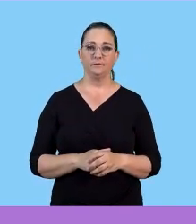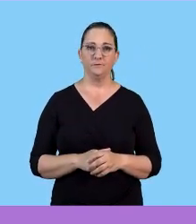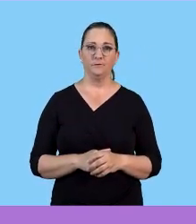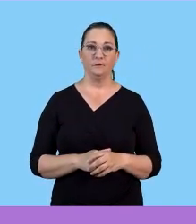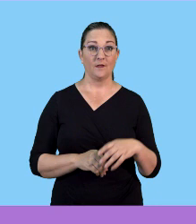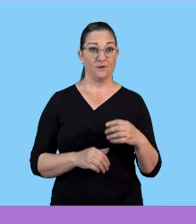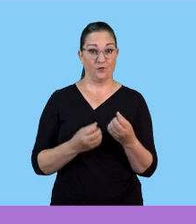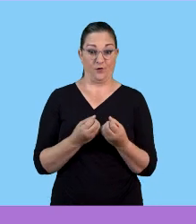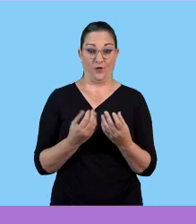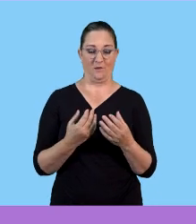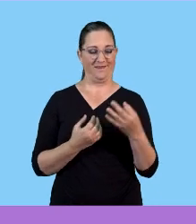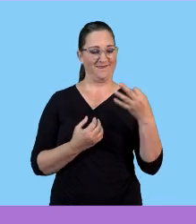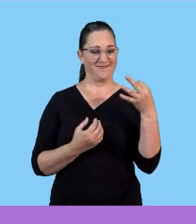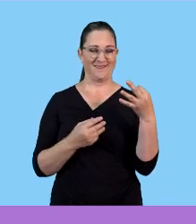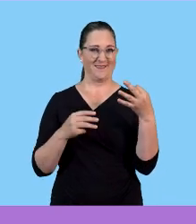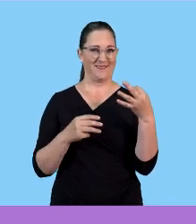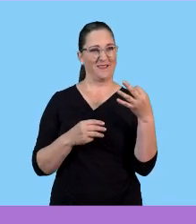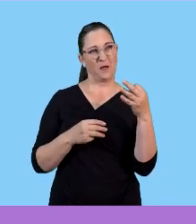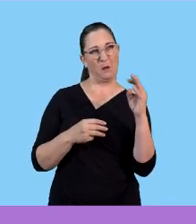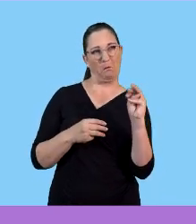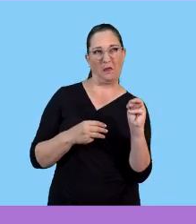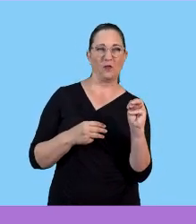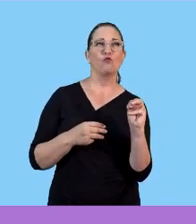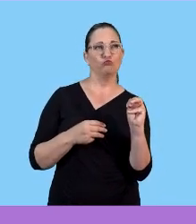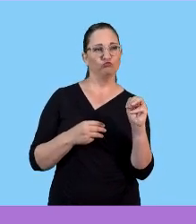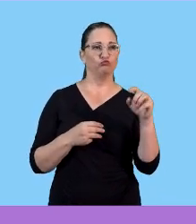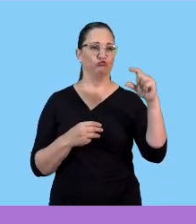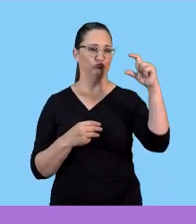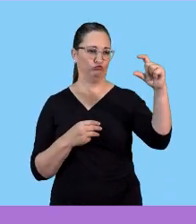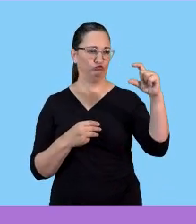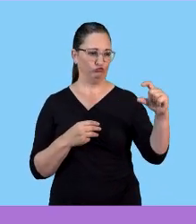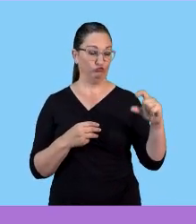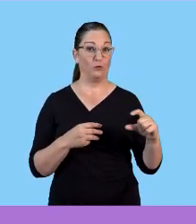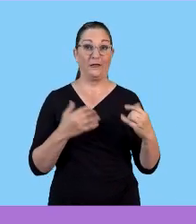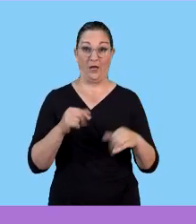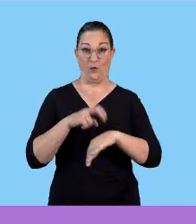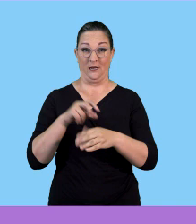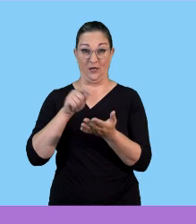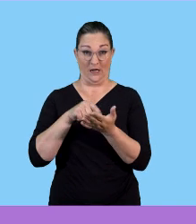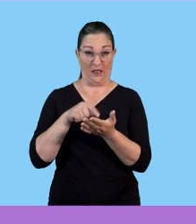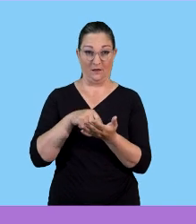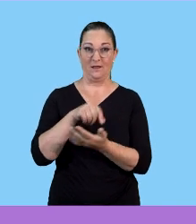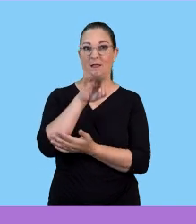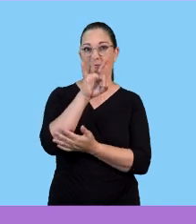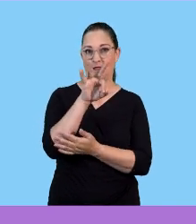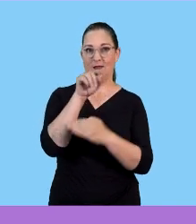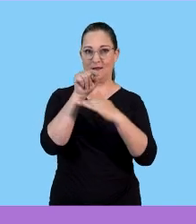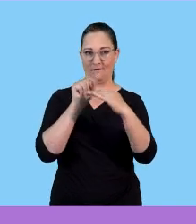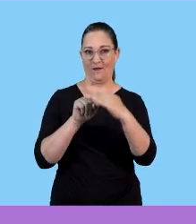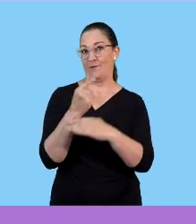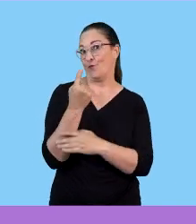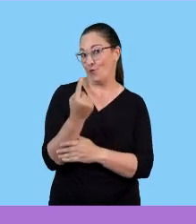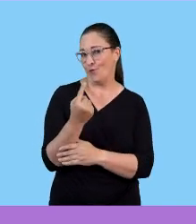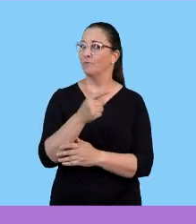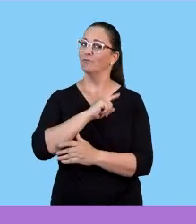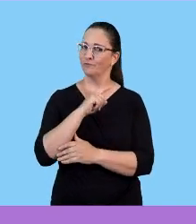okay, fits into 3. So what's the calculation? All right, we've got to go 3 divided by 1, we